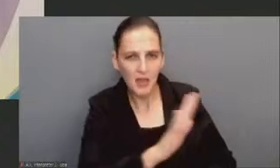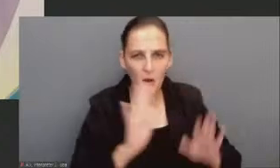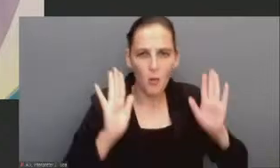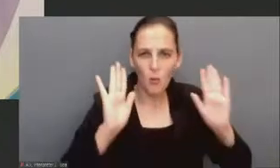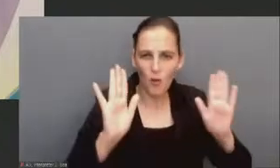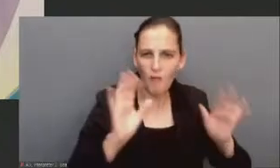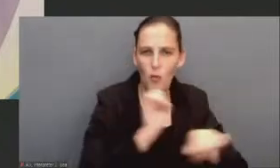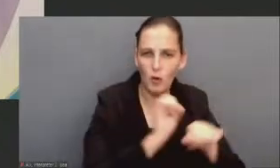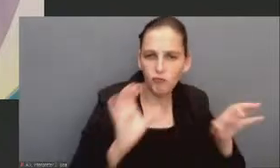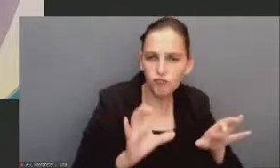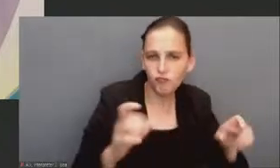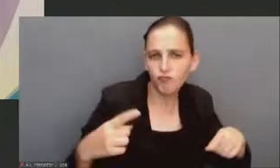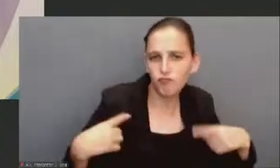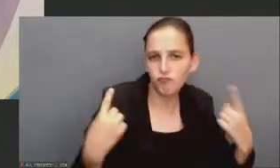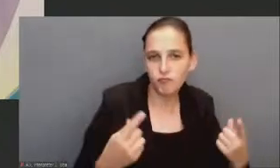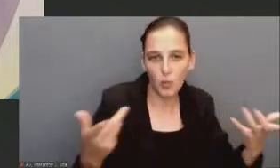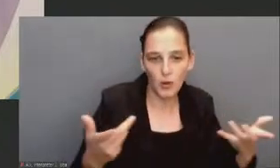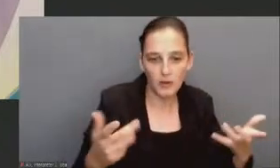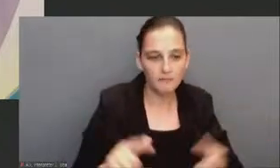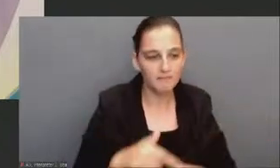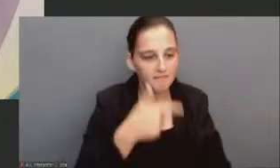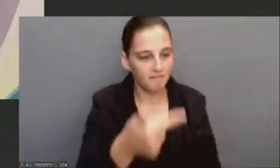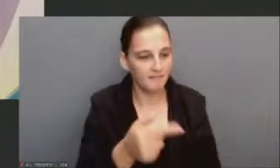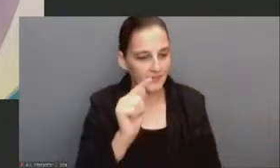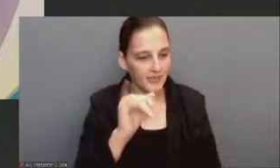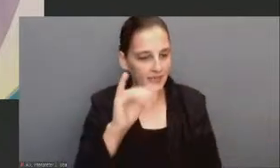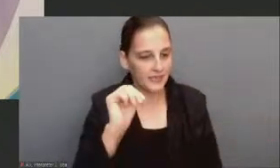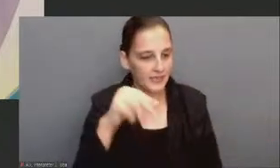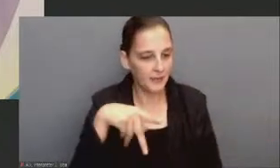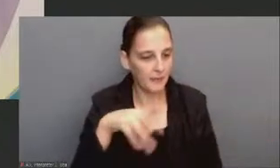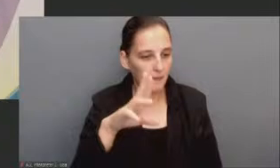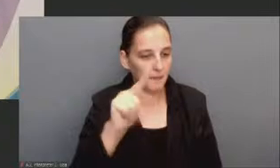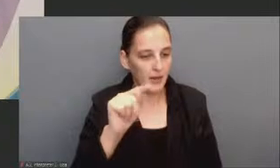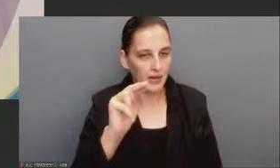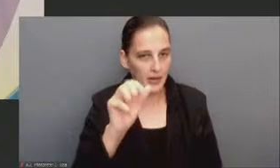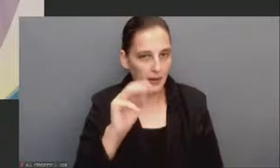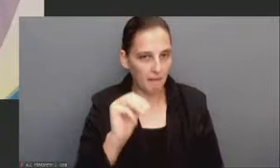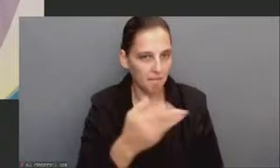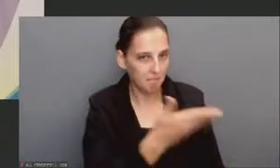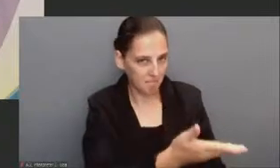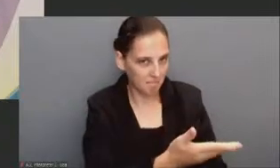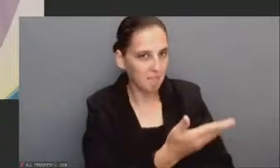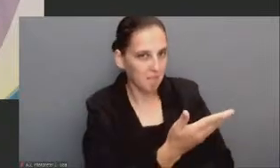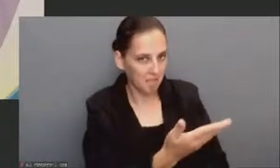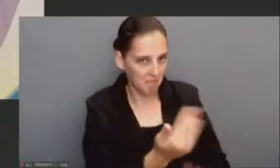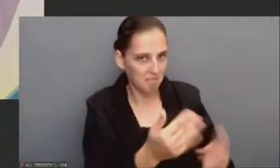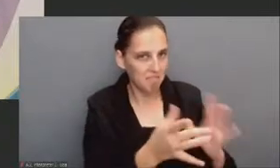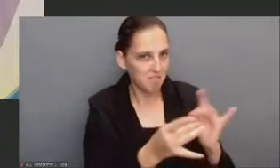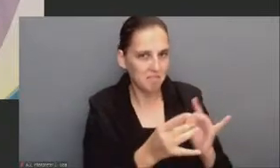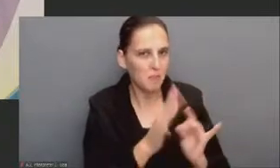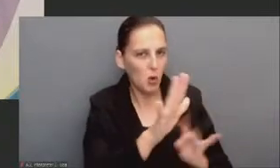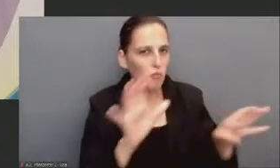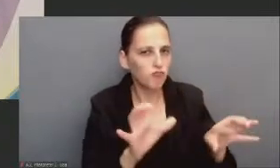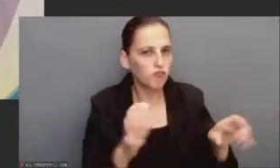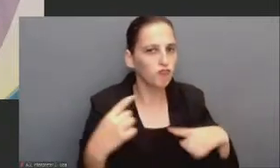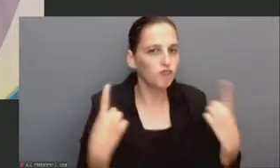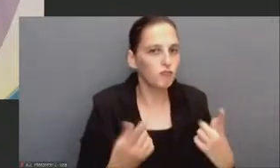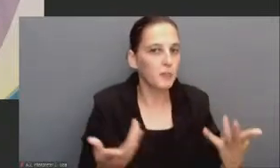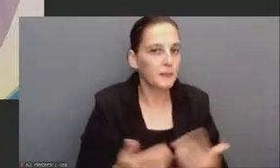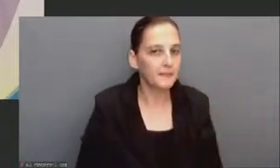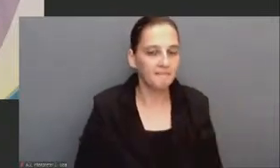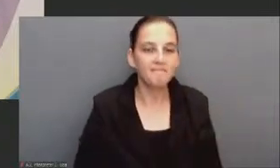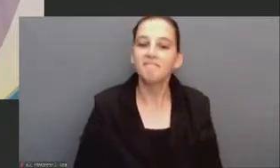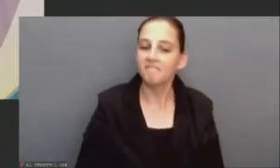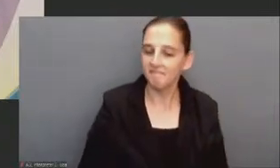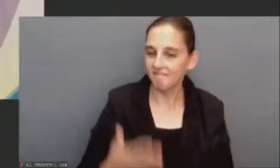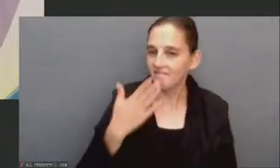I ask Dr. Tim Putnam to take it away and share with the viewers what you've done. Thank you. Thank you,